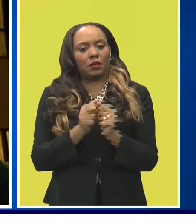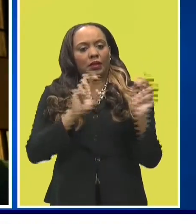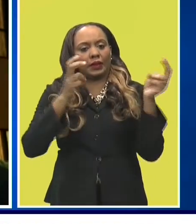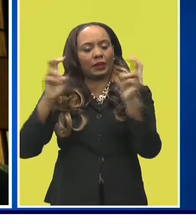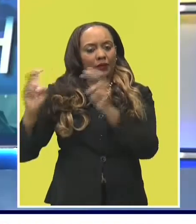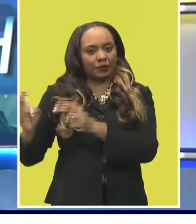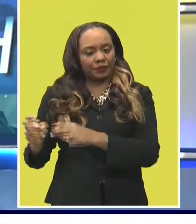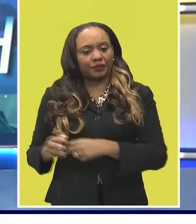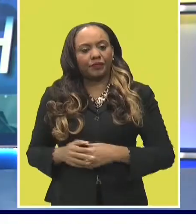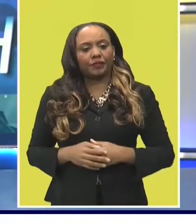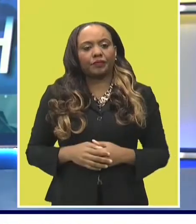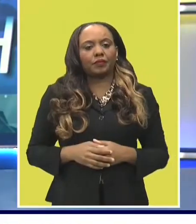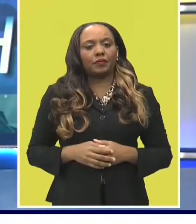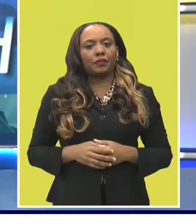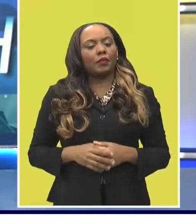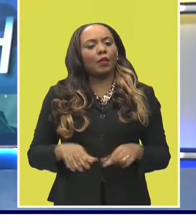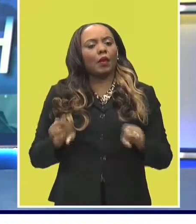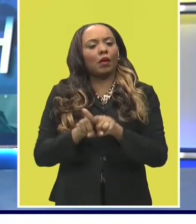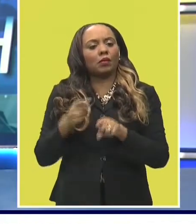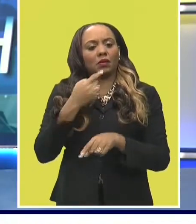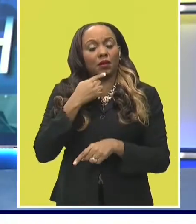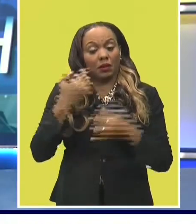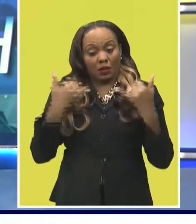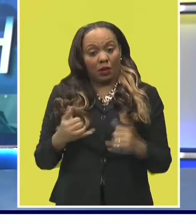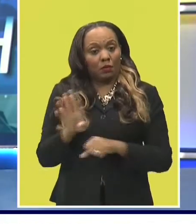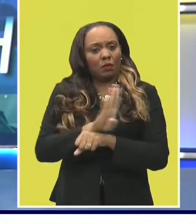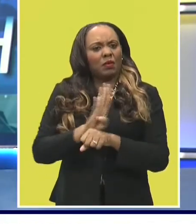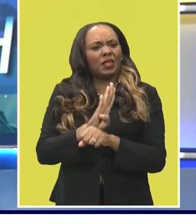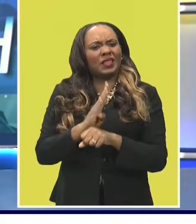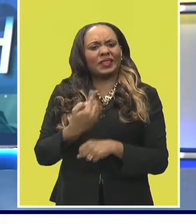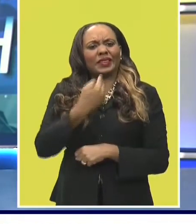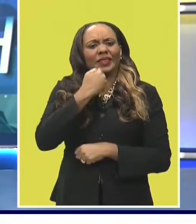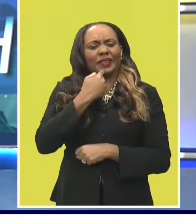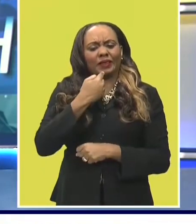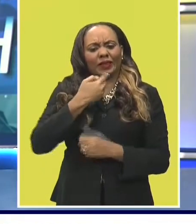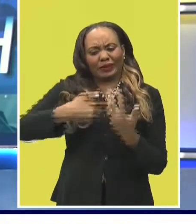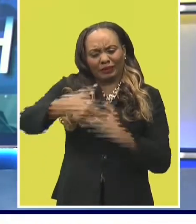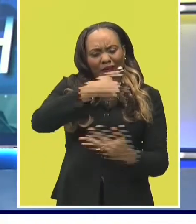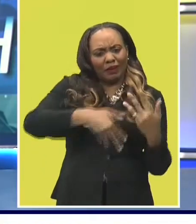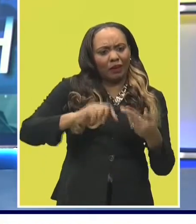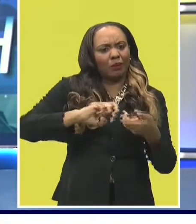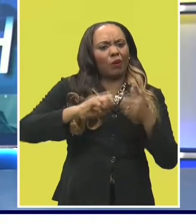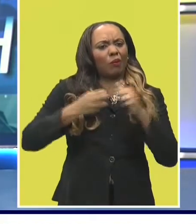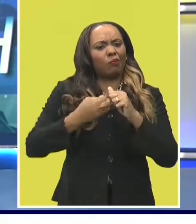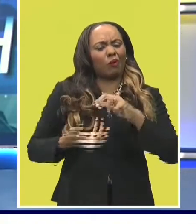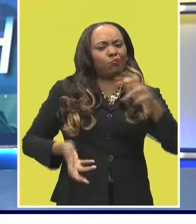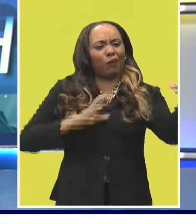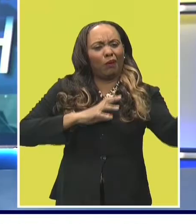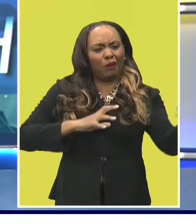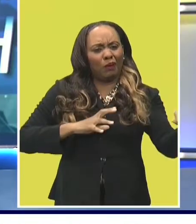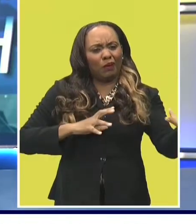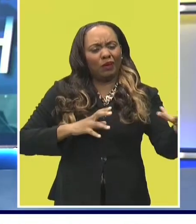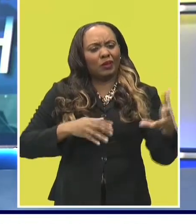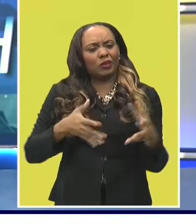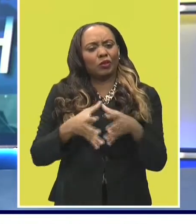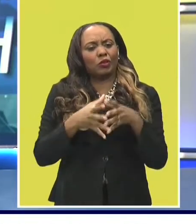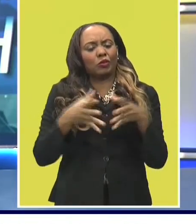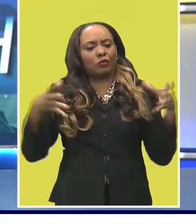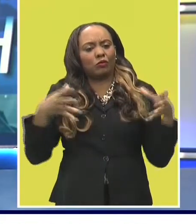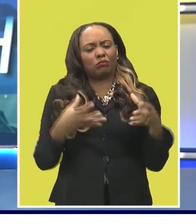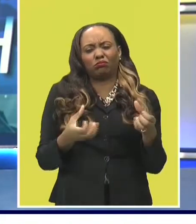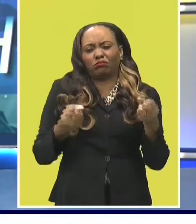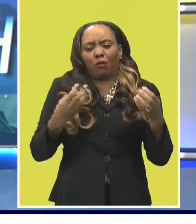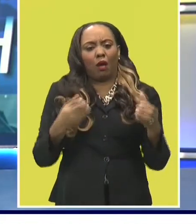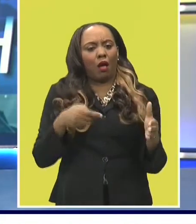issues. Mr. Marshall says Barbados is facing a serious social problem that is being reflected in the island's homicide